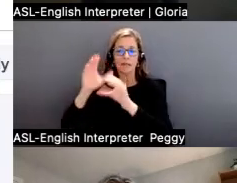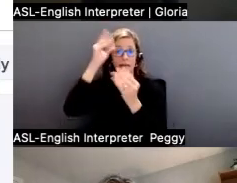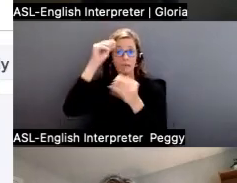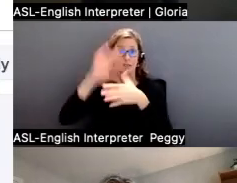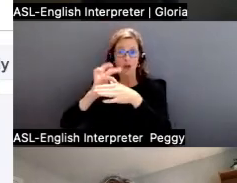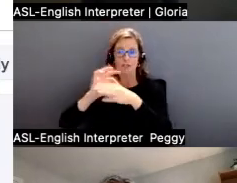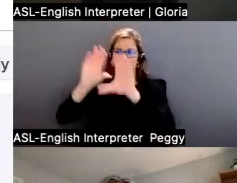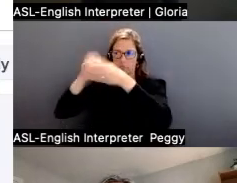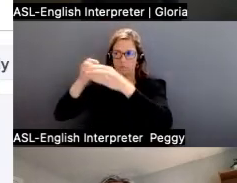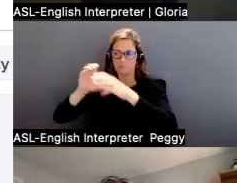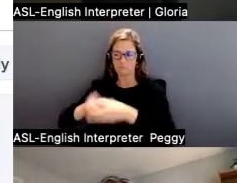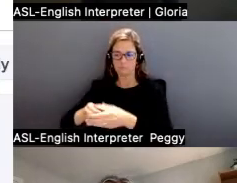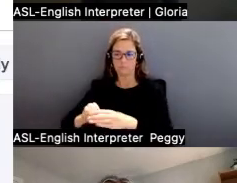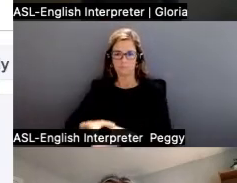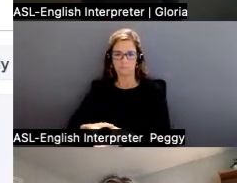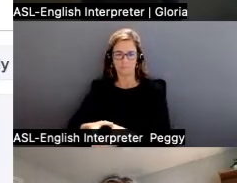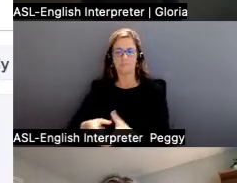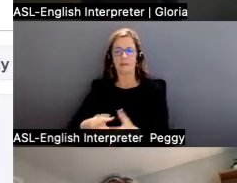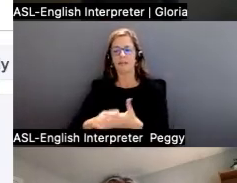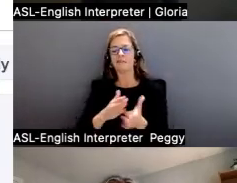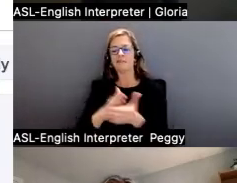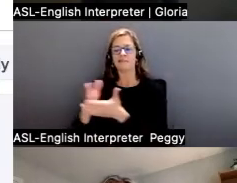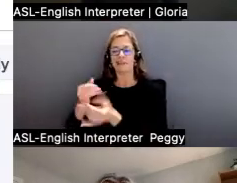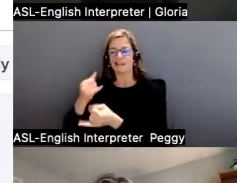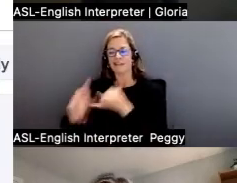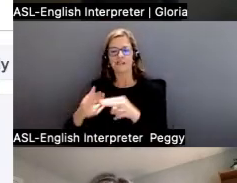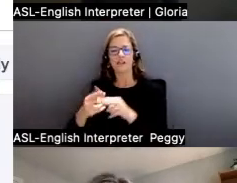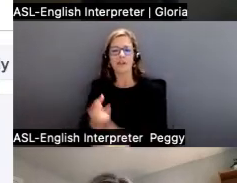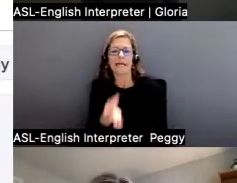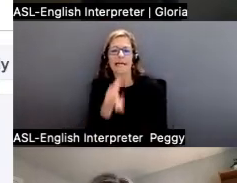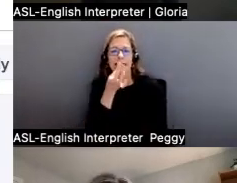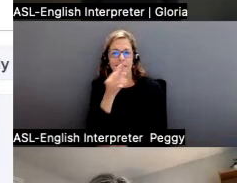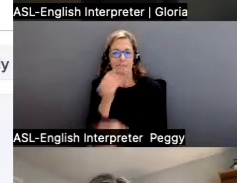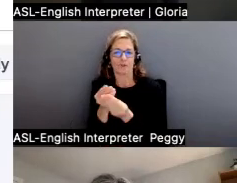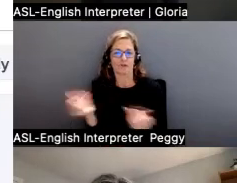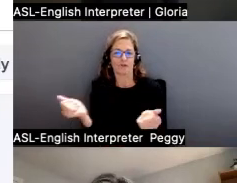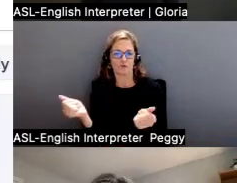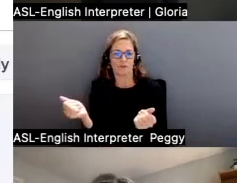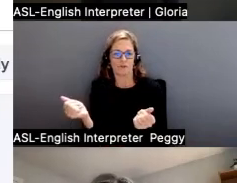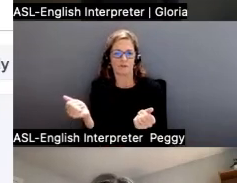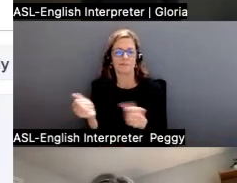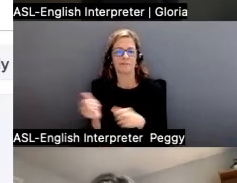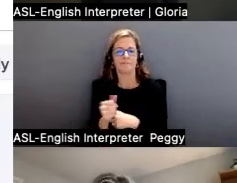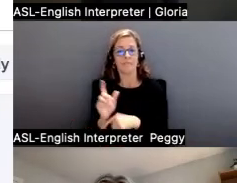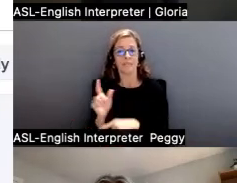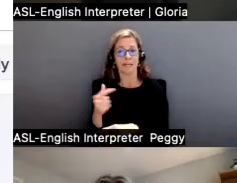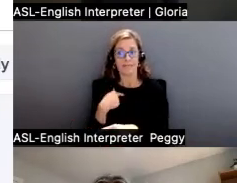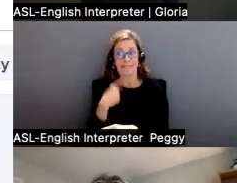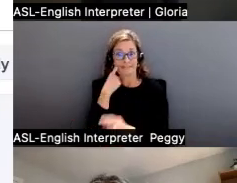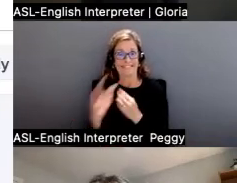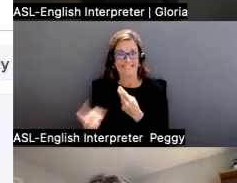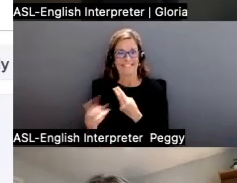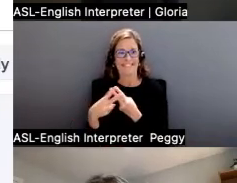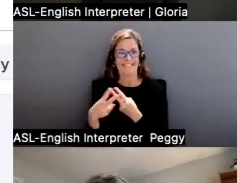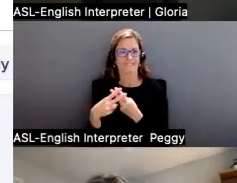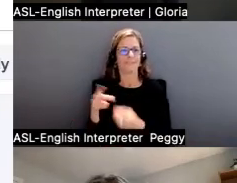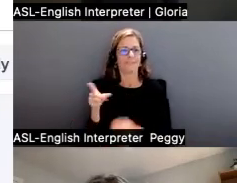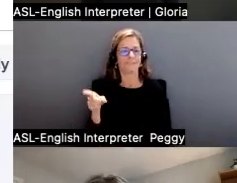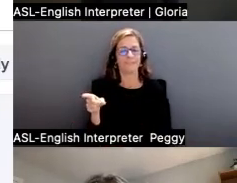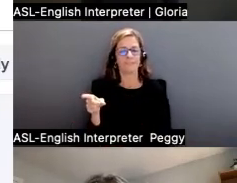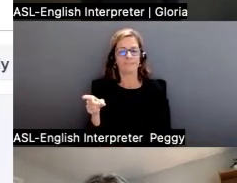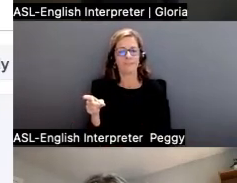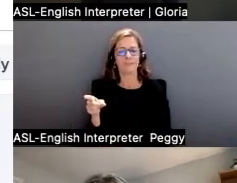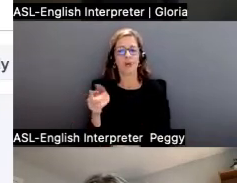for my learners, and expert solutions. In expert solutions, this is something I just saved. It is actually the new feature